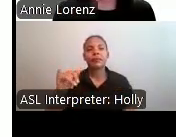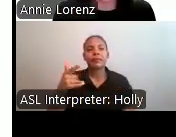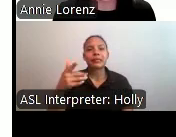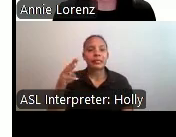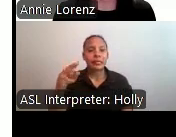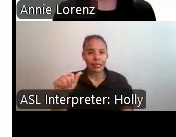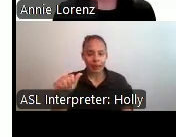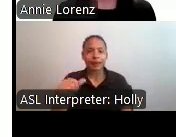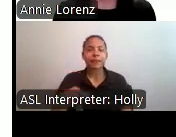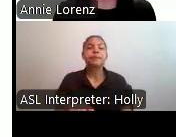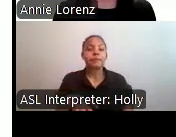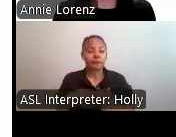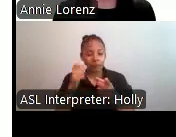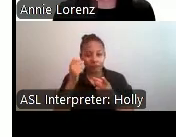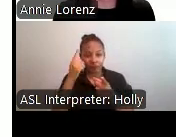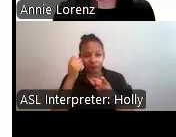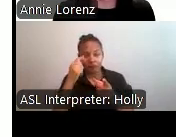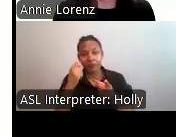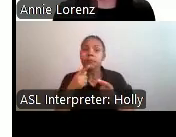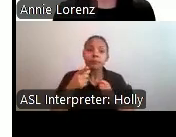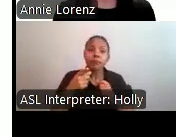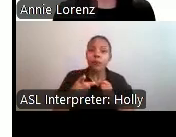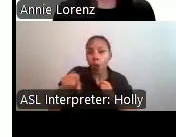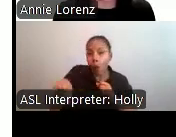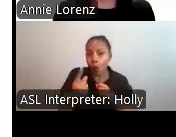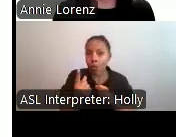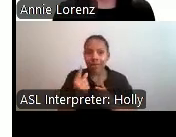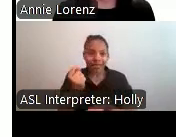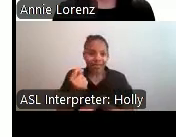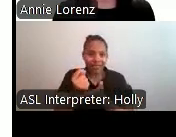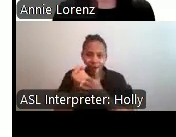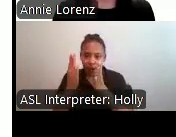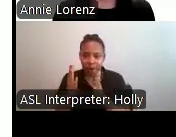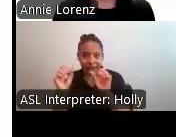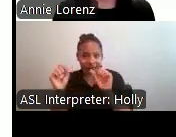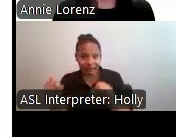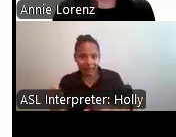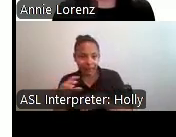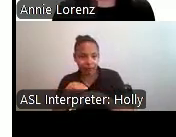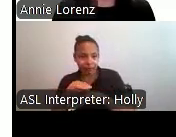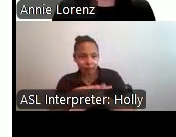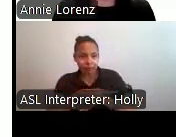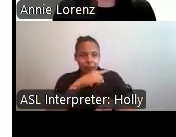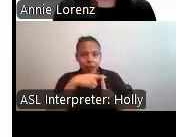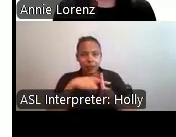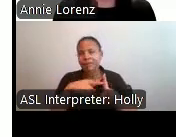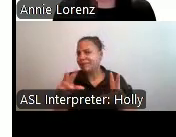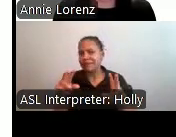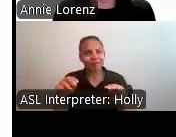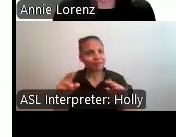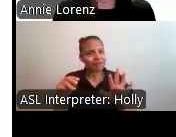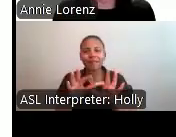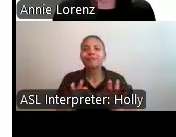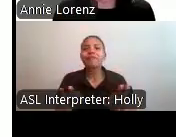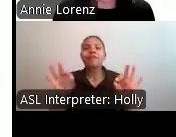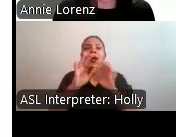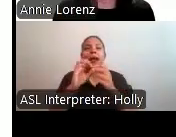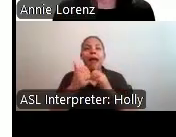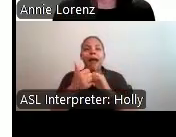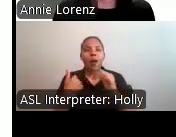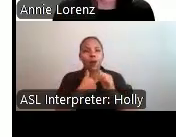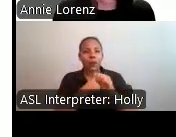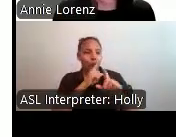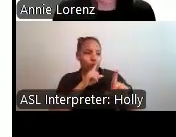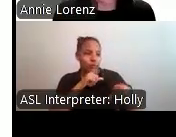meaningful impact. How you listen, respond, and refer can be the moment that helps someone feel